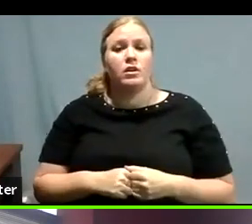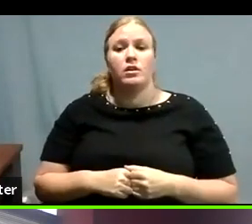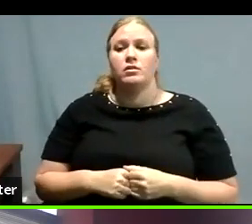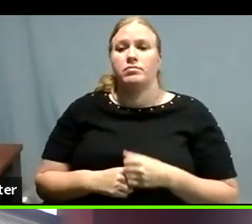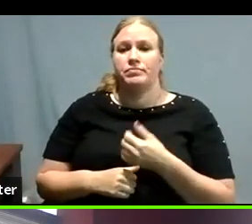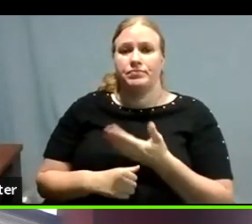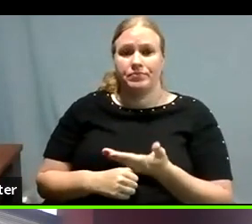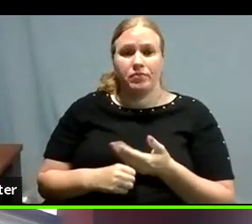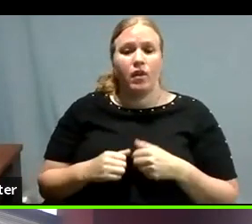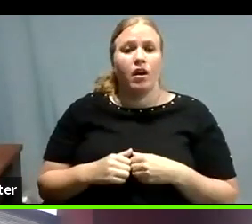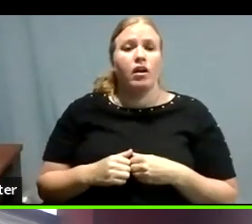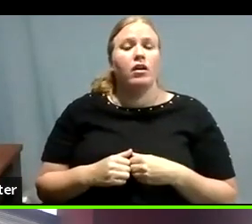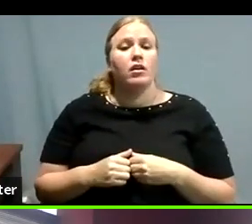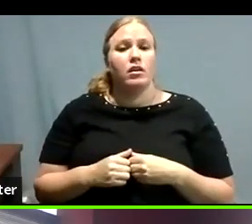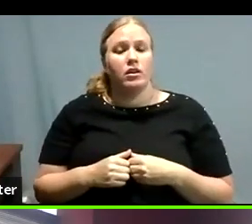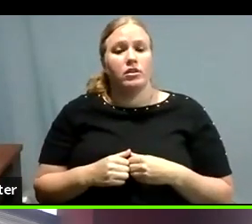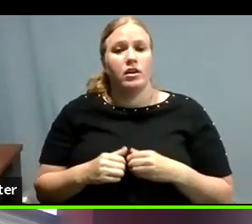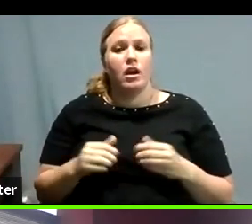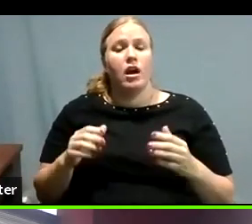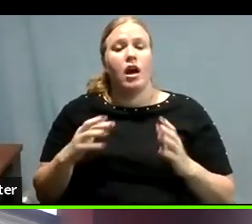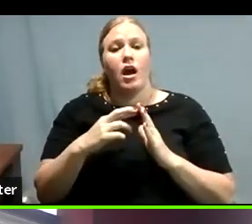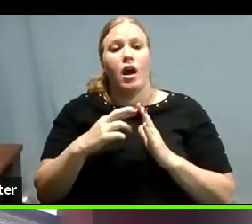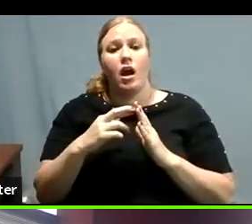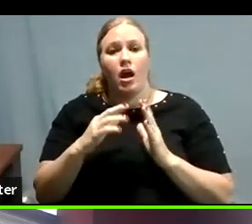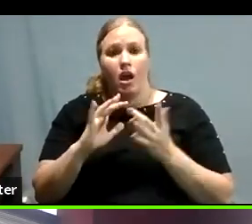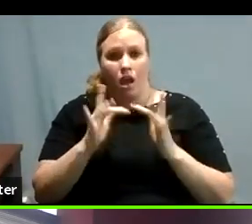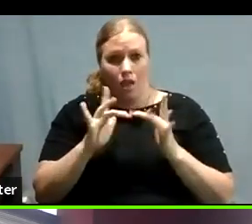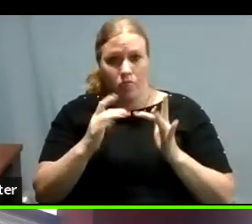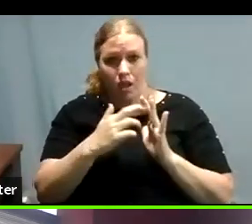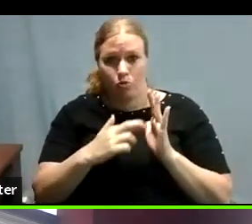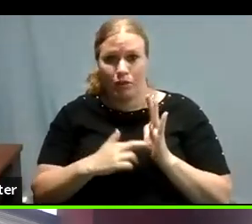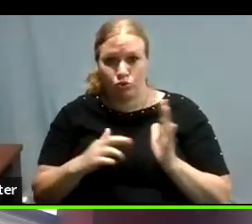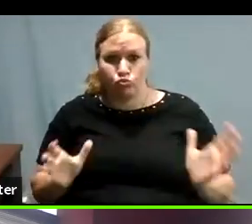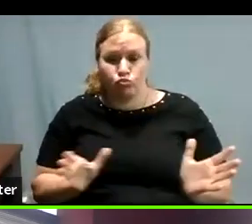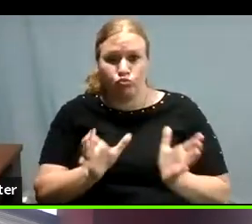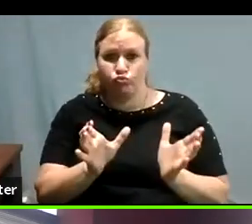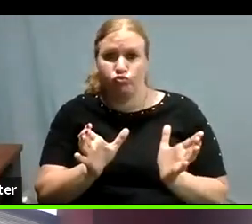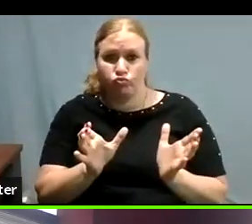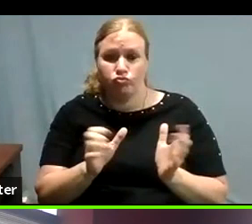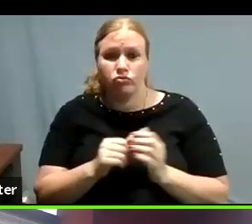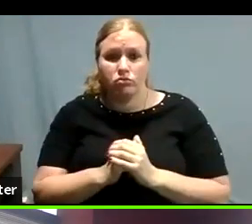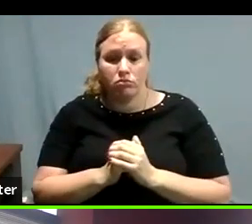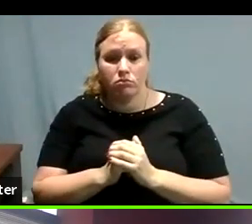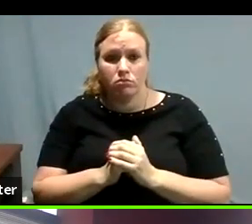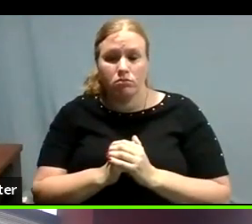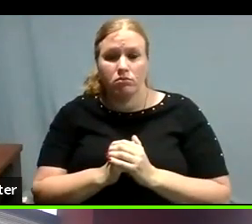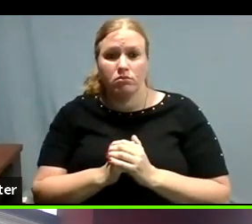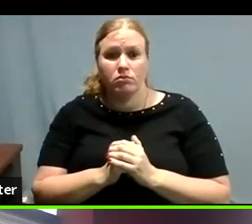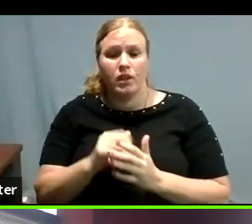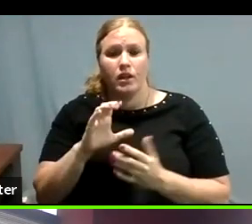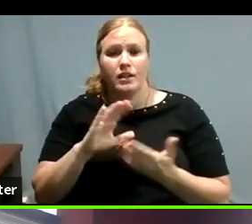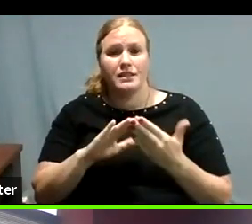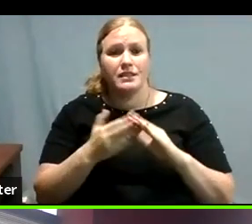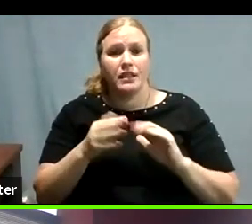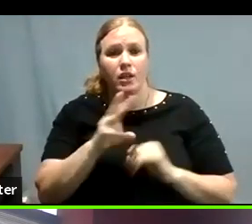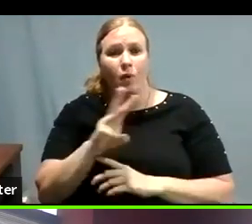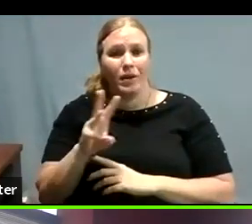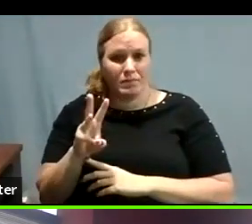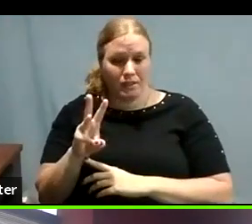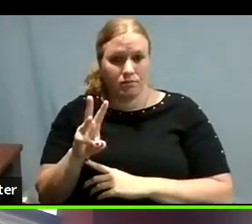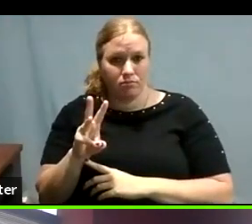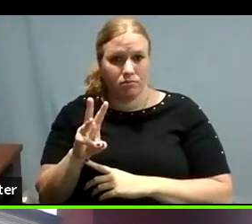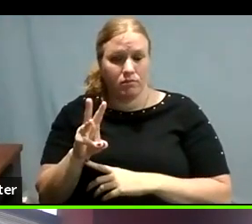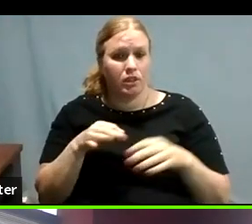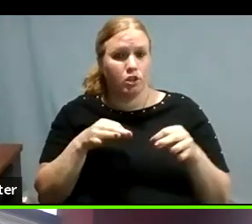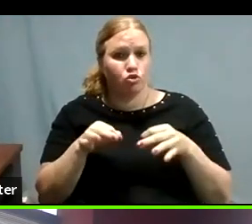sure that we encourage online registration through the on our city website. The